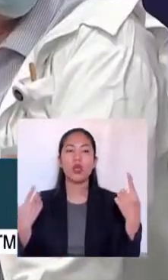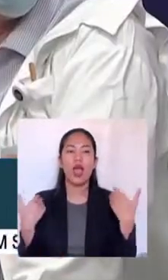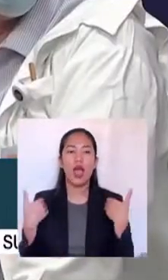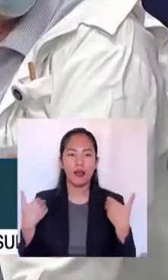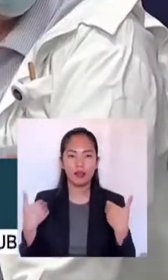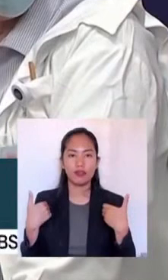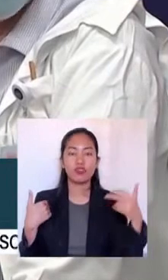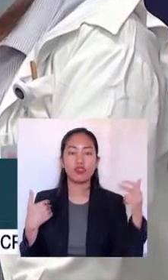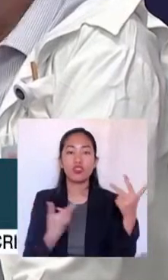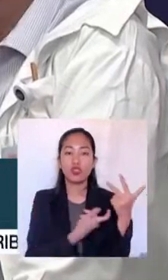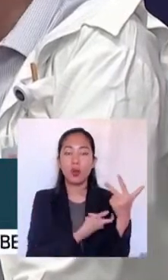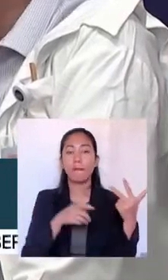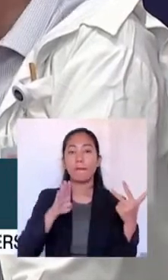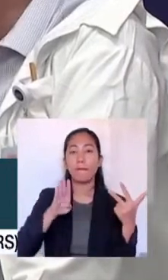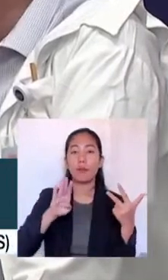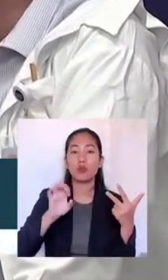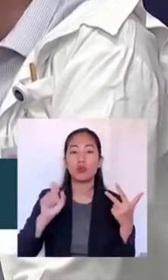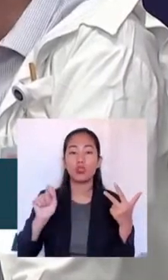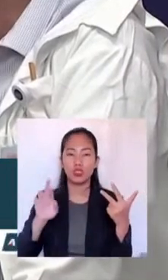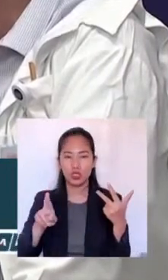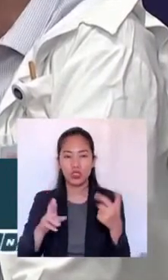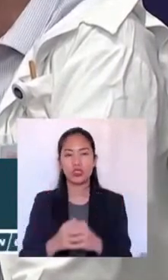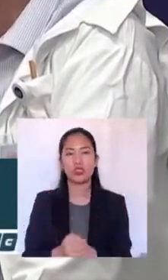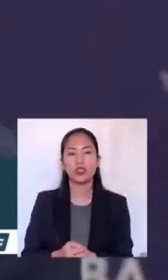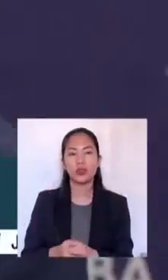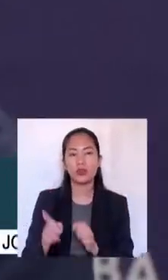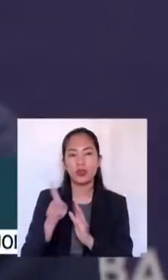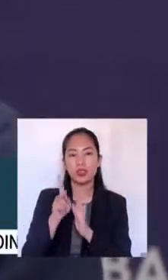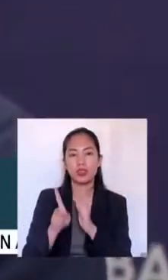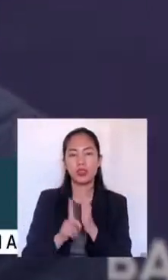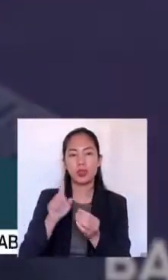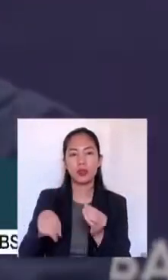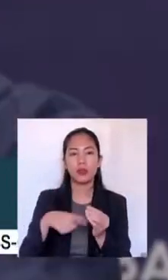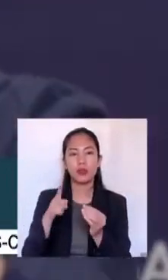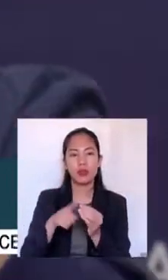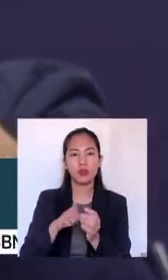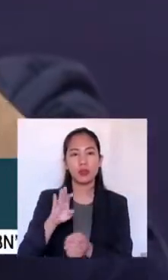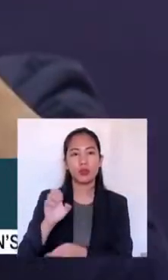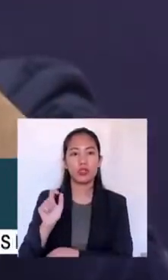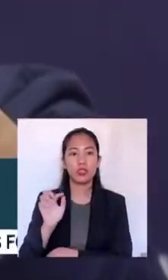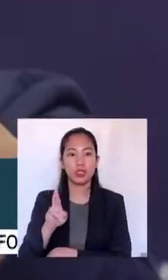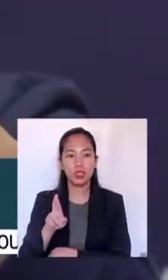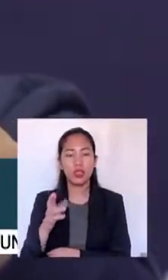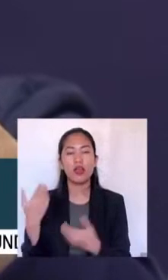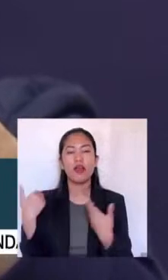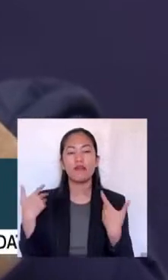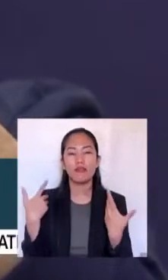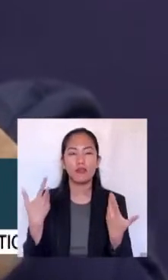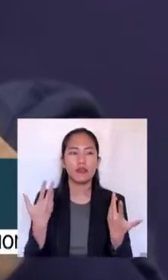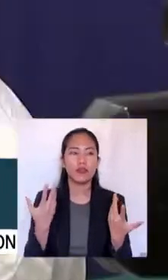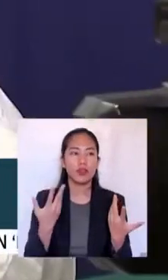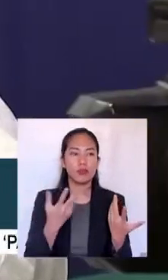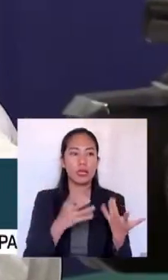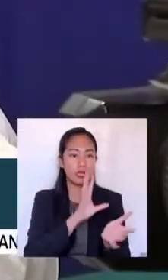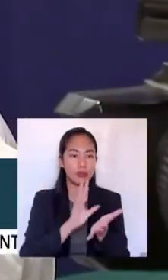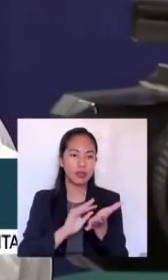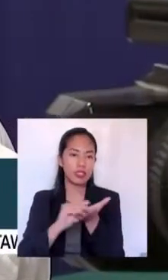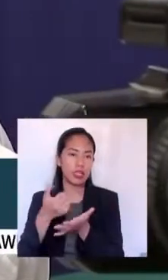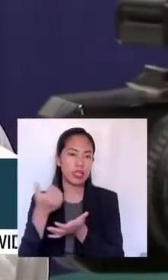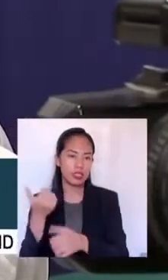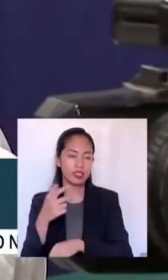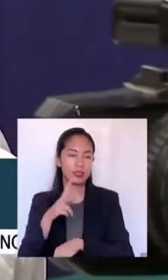immunity waned over time. Its policies on boosters are being closely watched by other nations. They're also considering when to